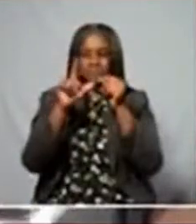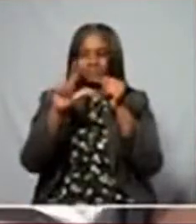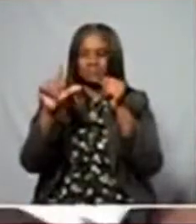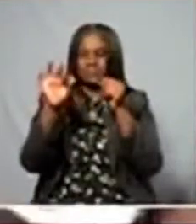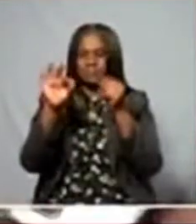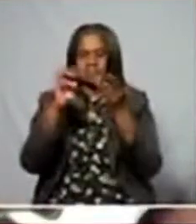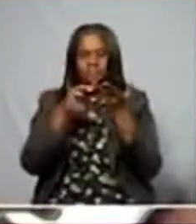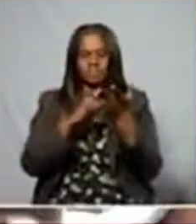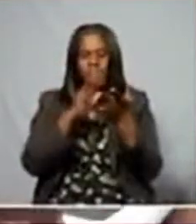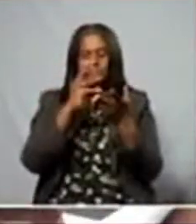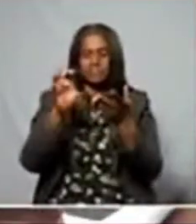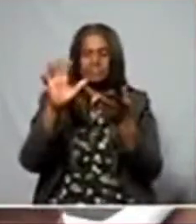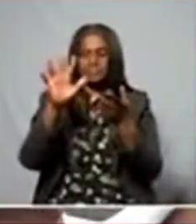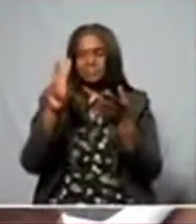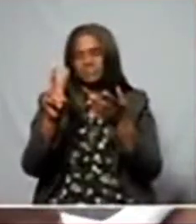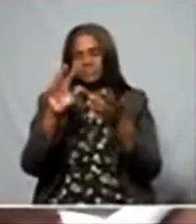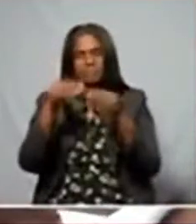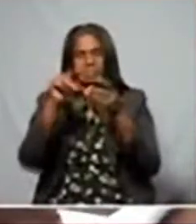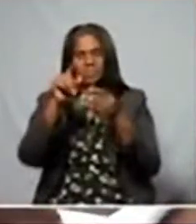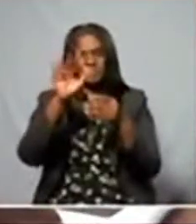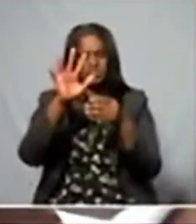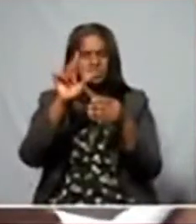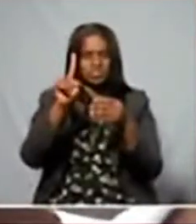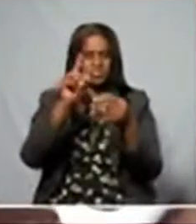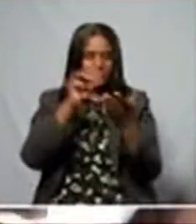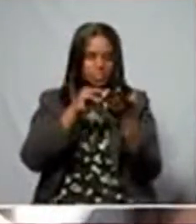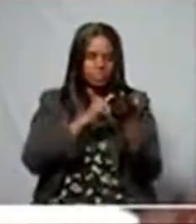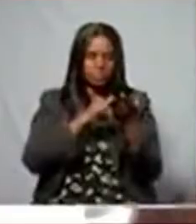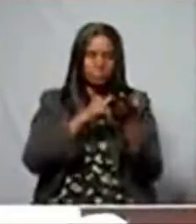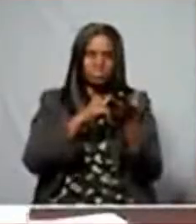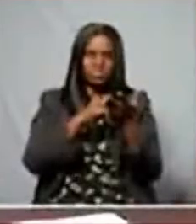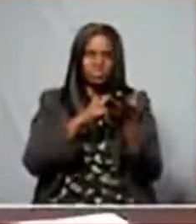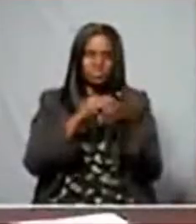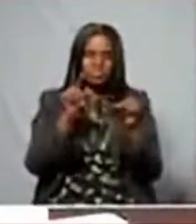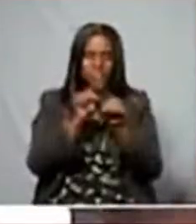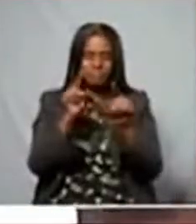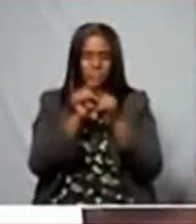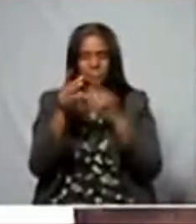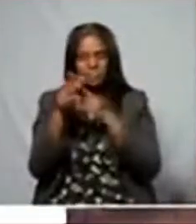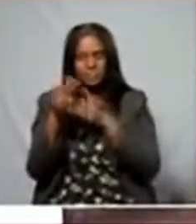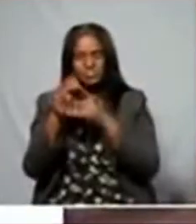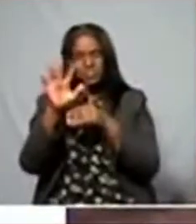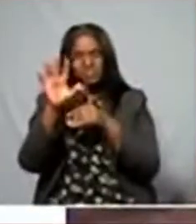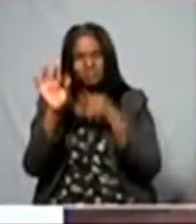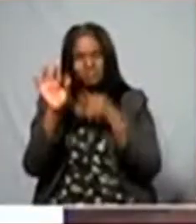29,650,000, it will give you 51.6 million against the 59.